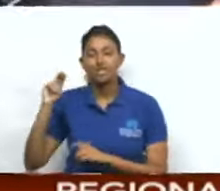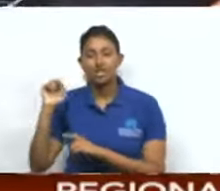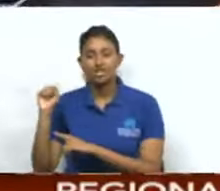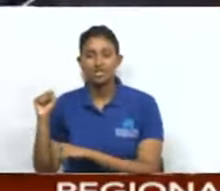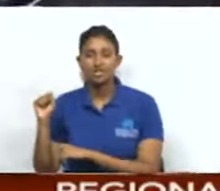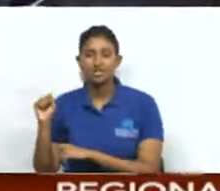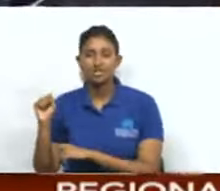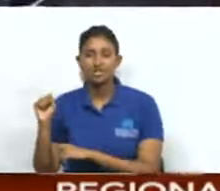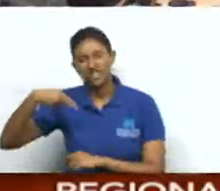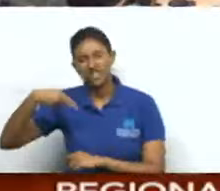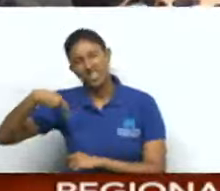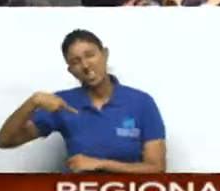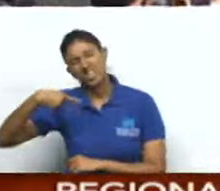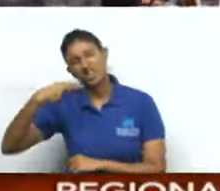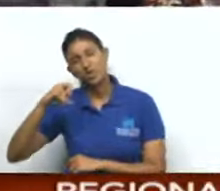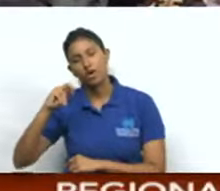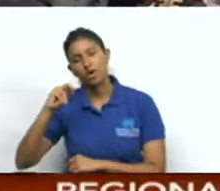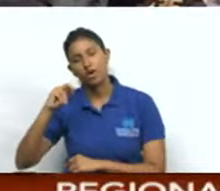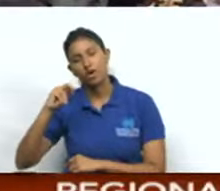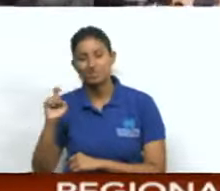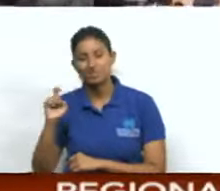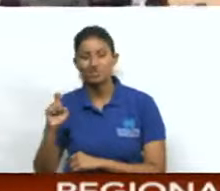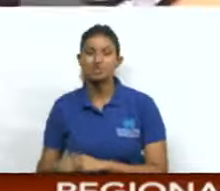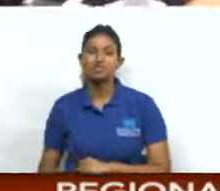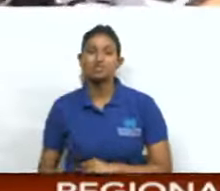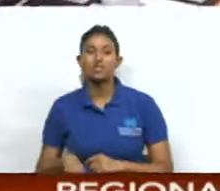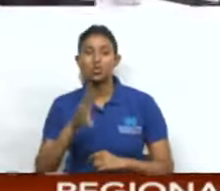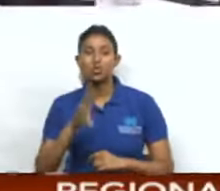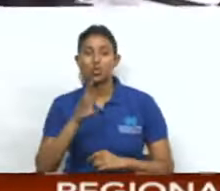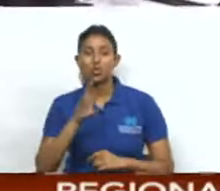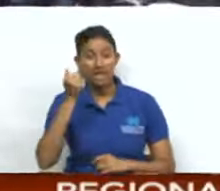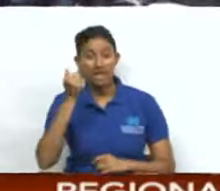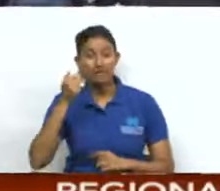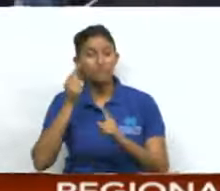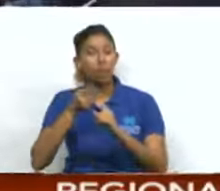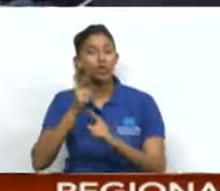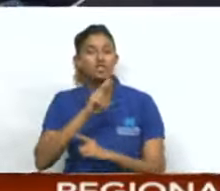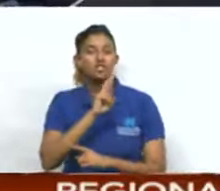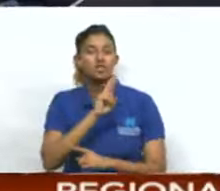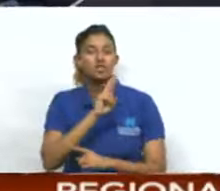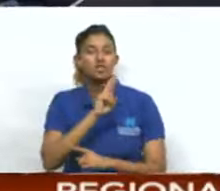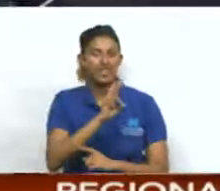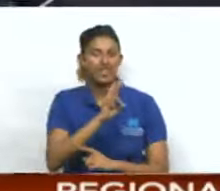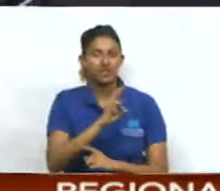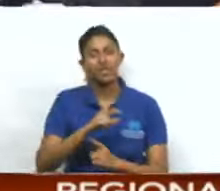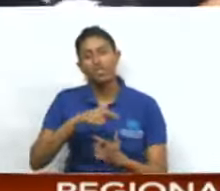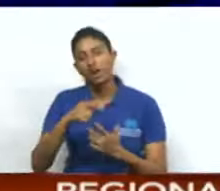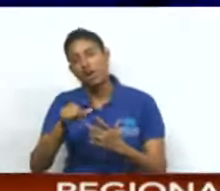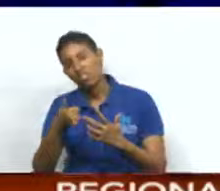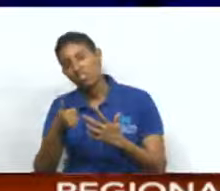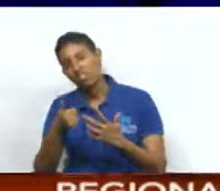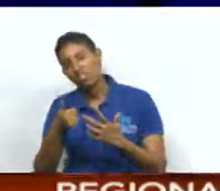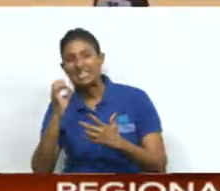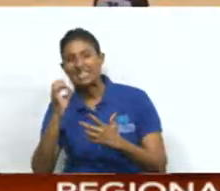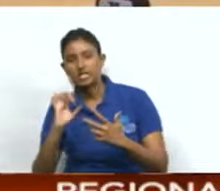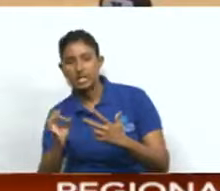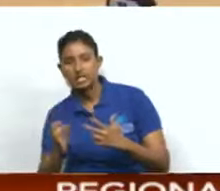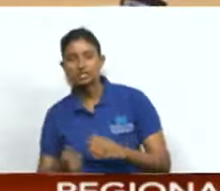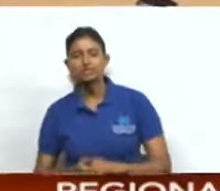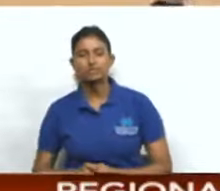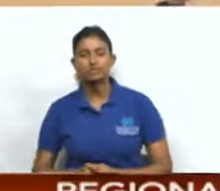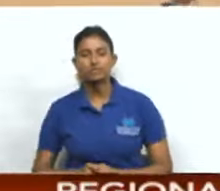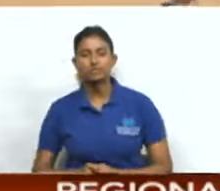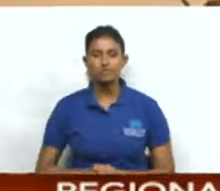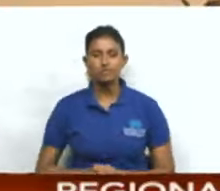points. Victor Wembanyama and Devin Vassell each scored 18. The LA Clippers were also victorious